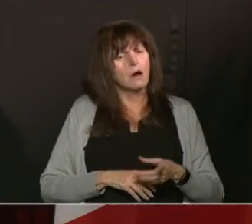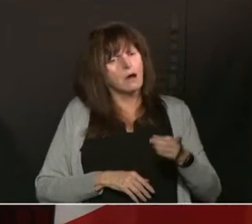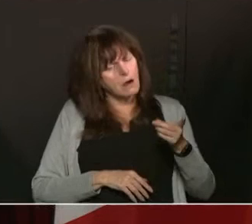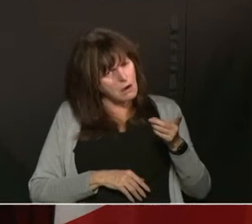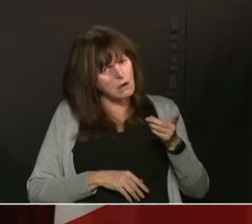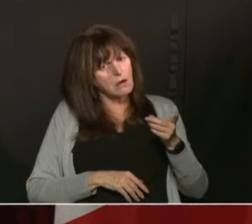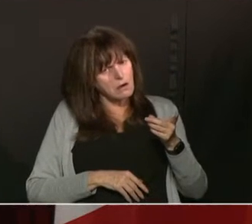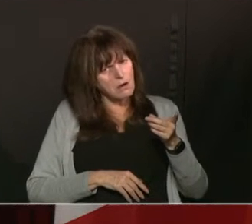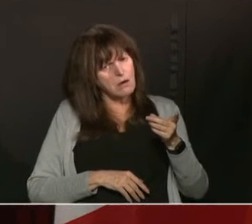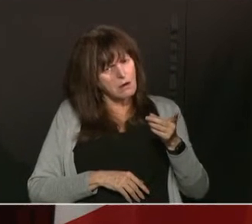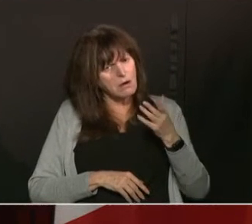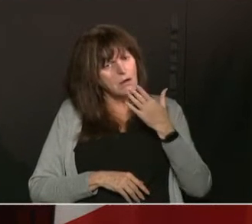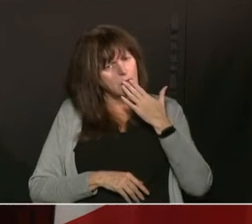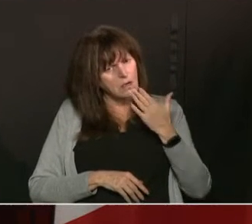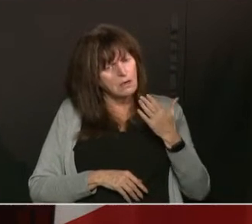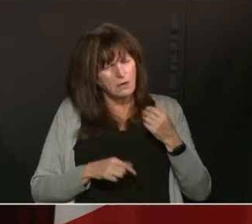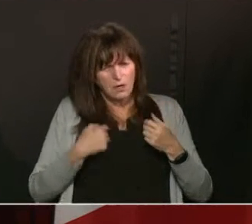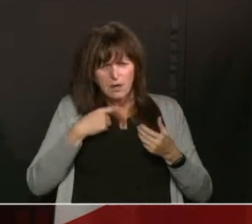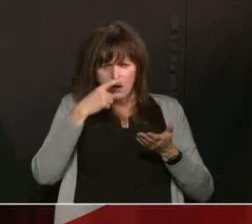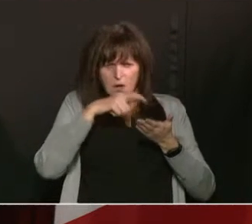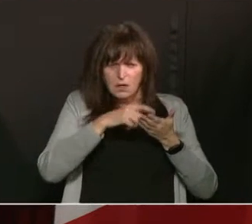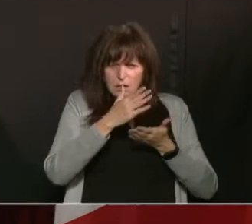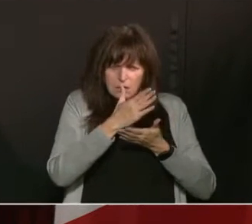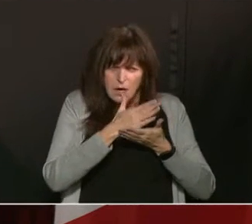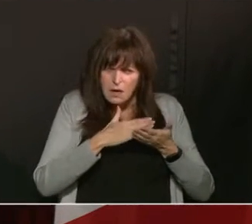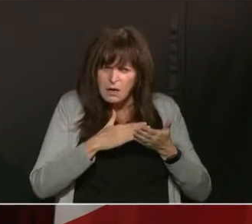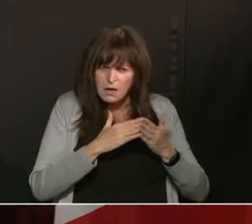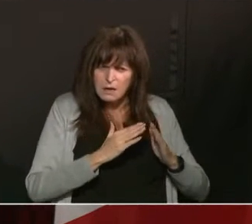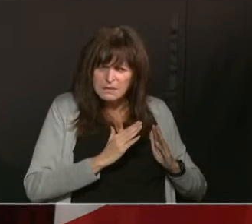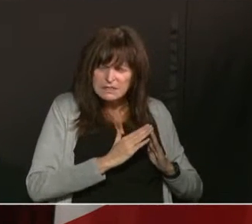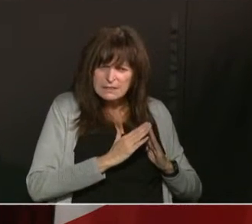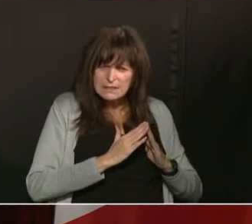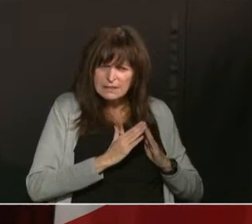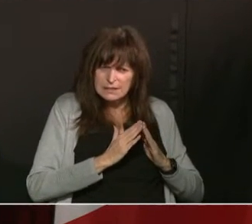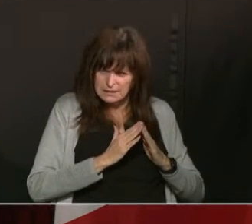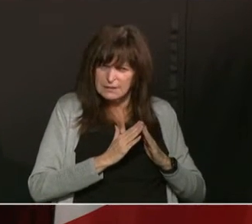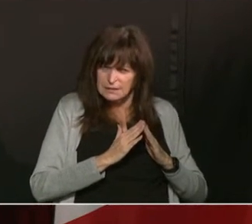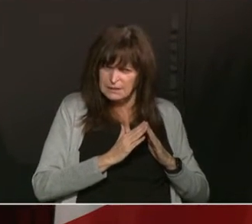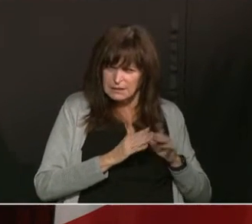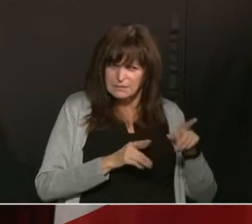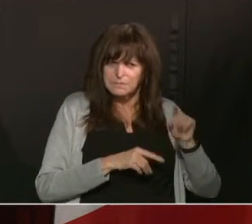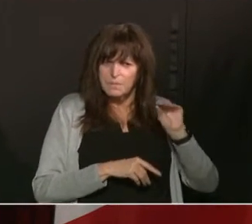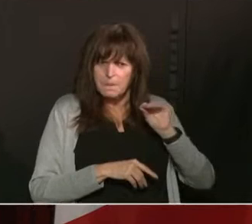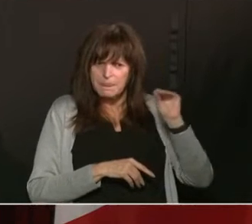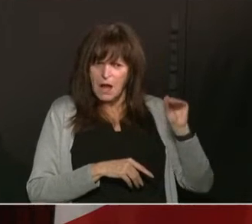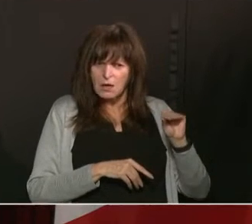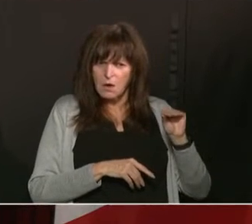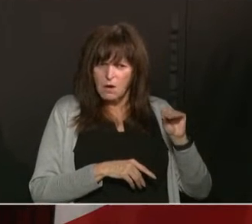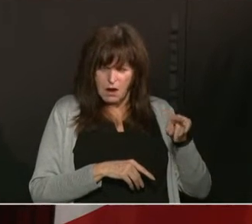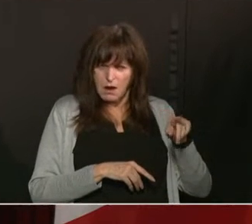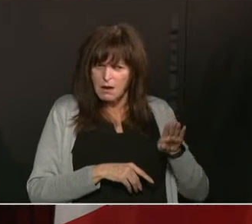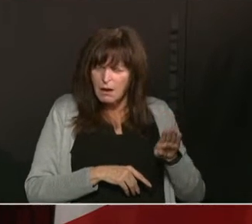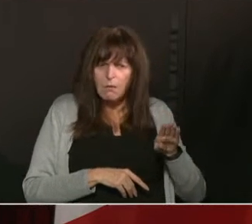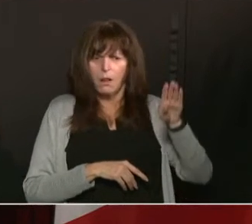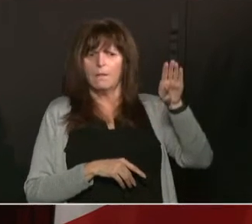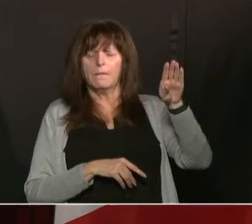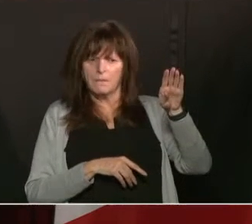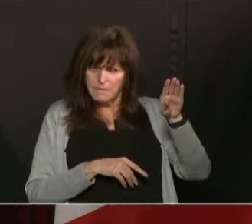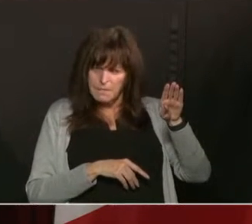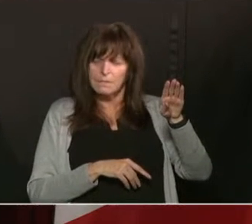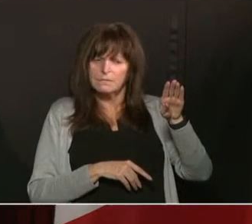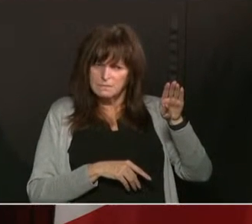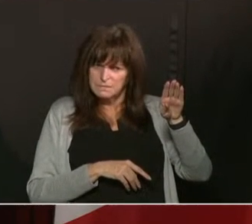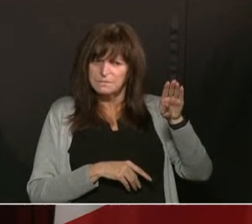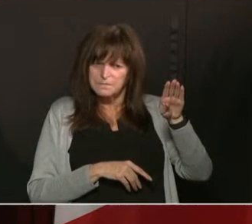some areas of the province are having significant growth, and Ottawa is one of them, where I presume its vast majority is Omicron, given